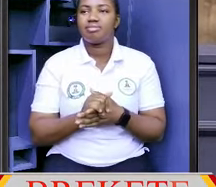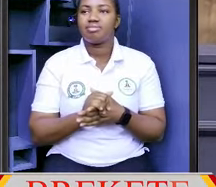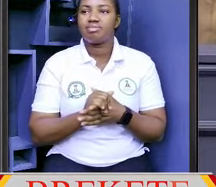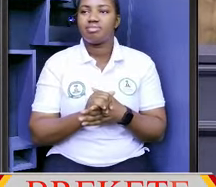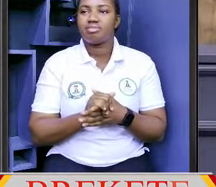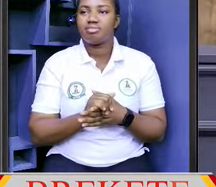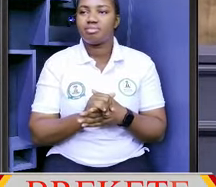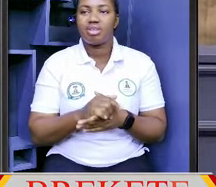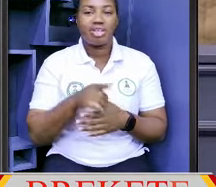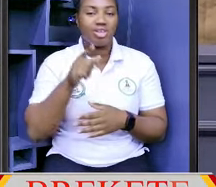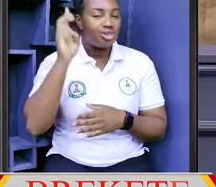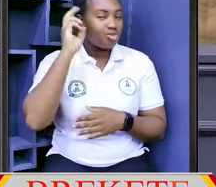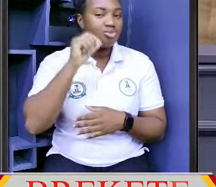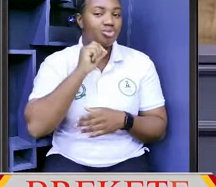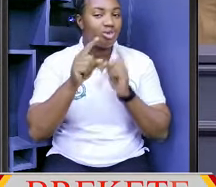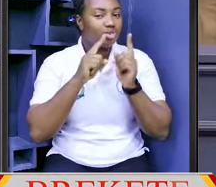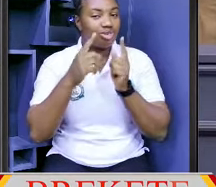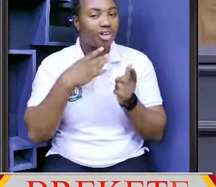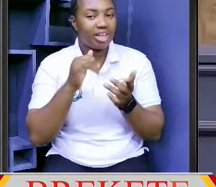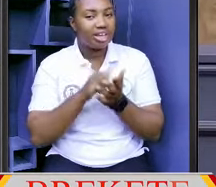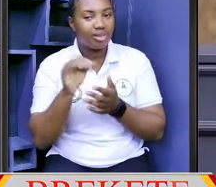I know. You know, go talk better to him.